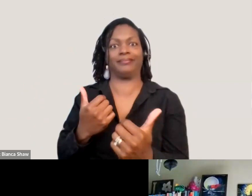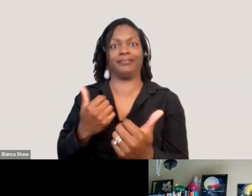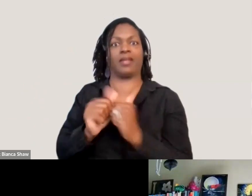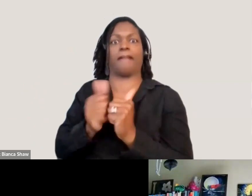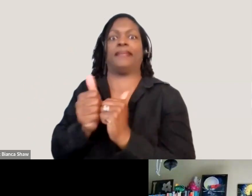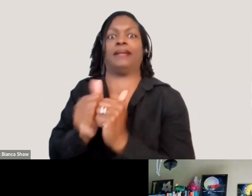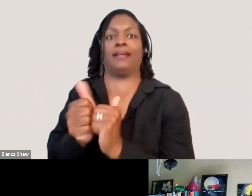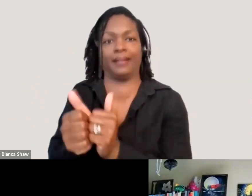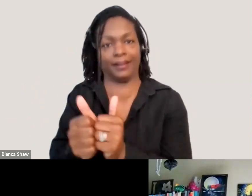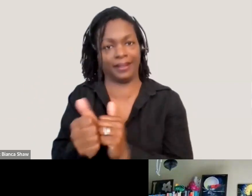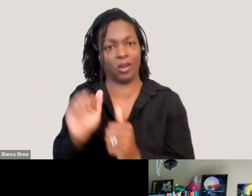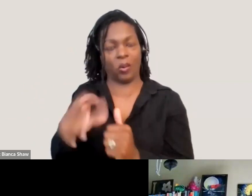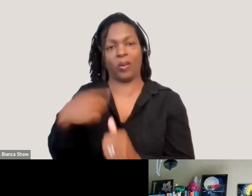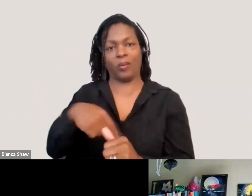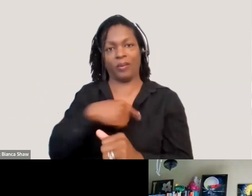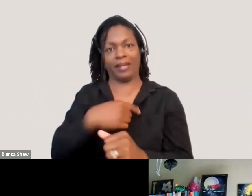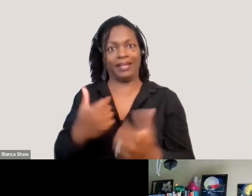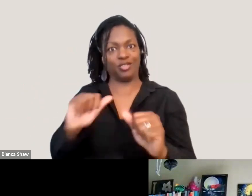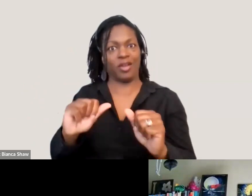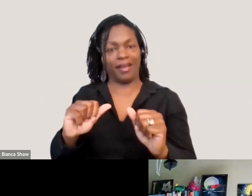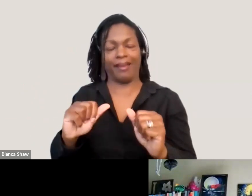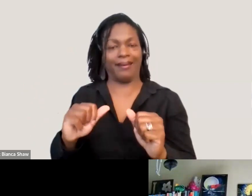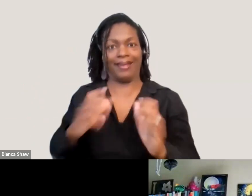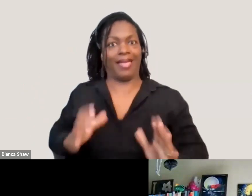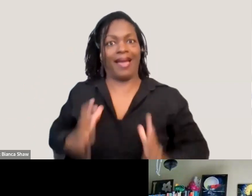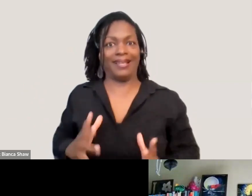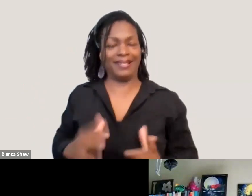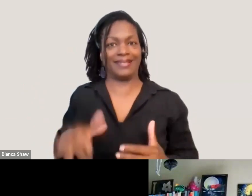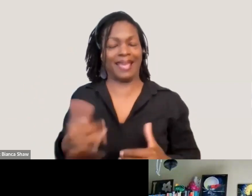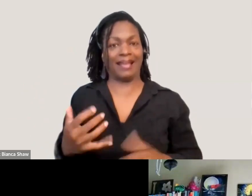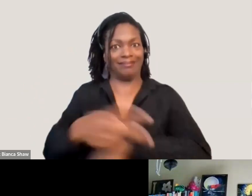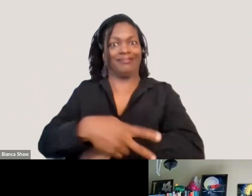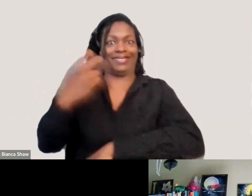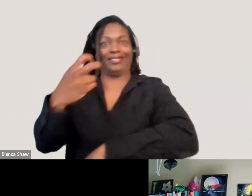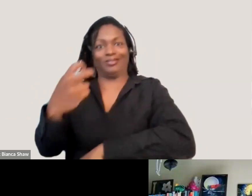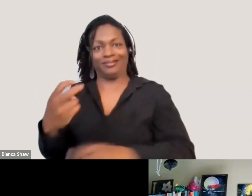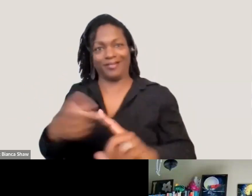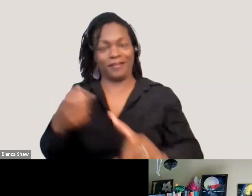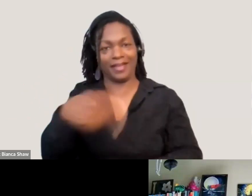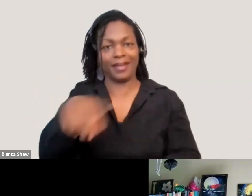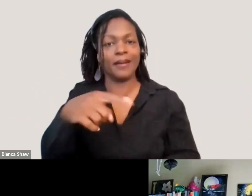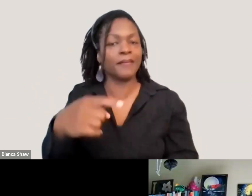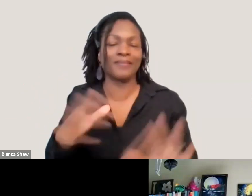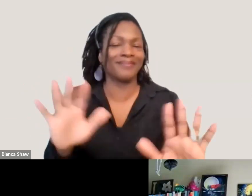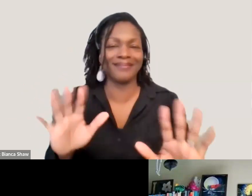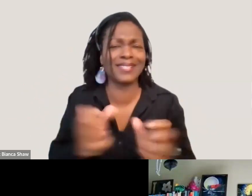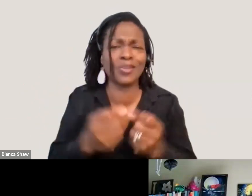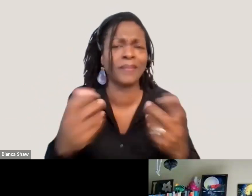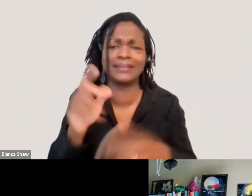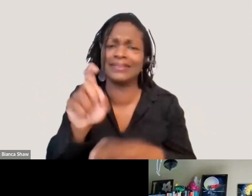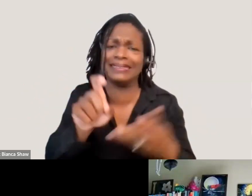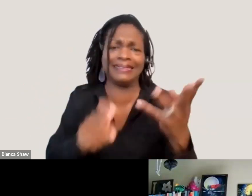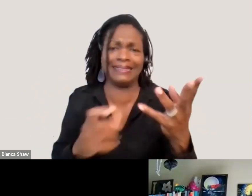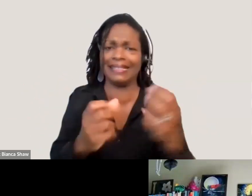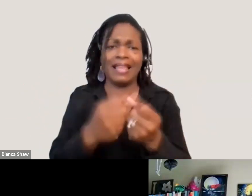taking their clients, because like you said, there's so much need out there and so many families need